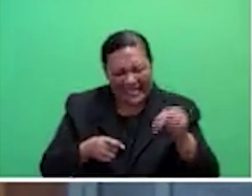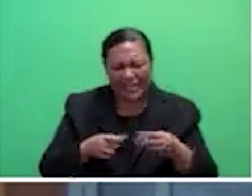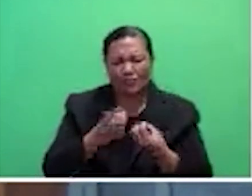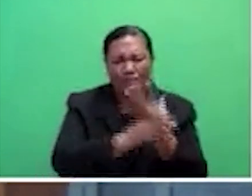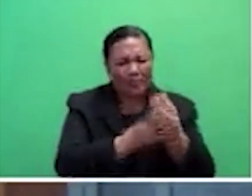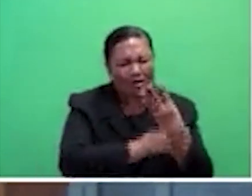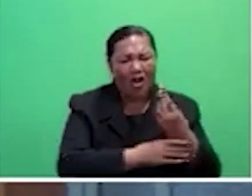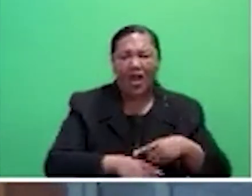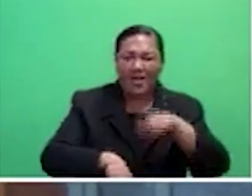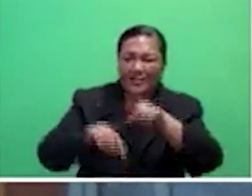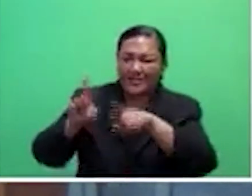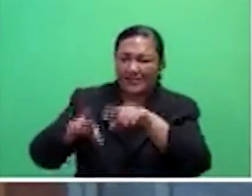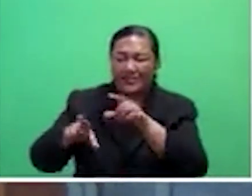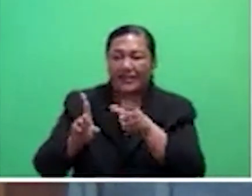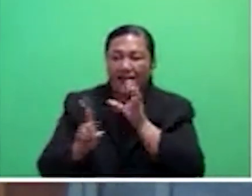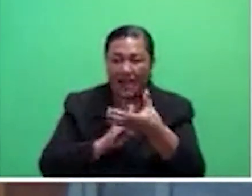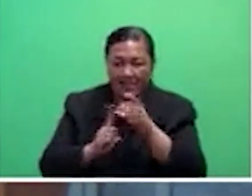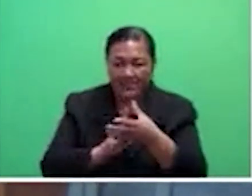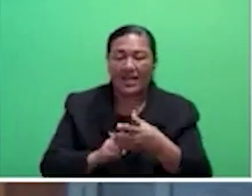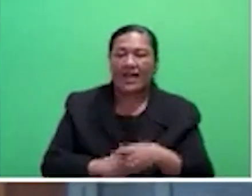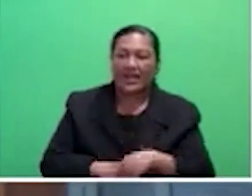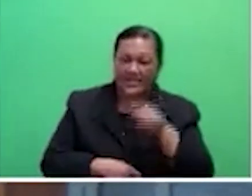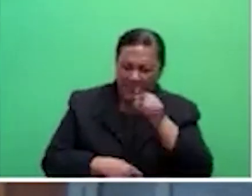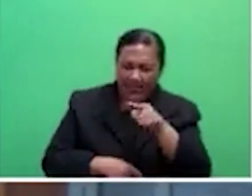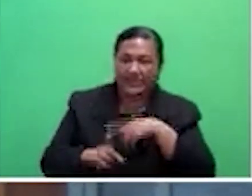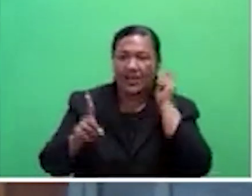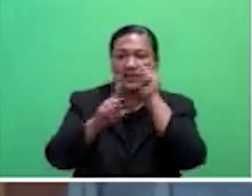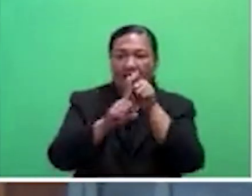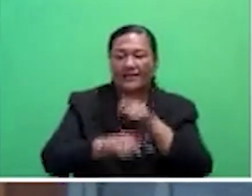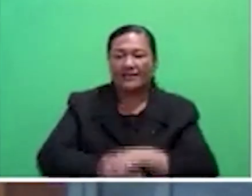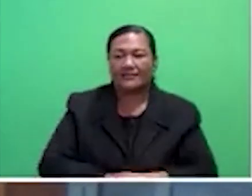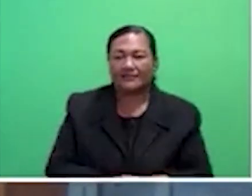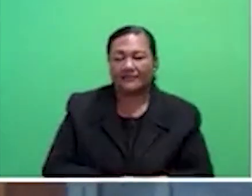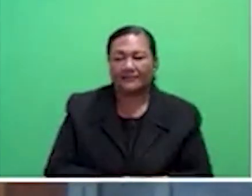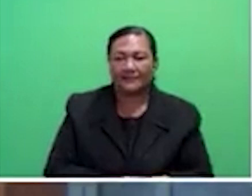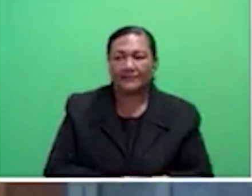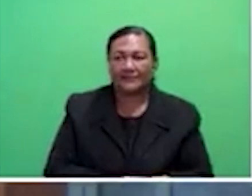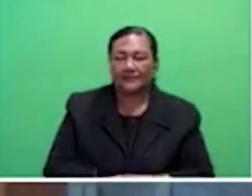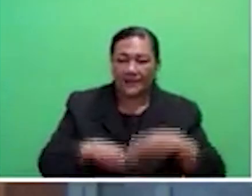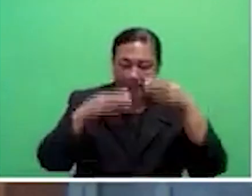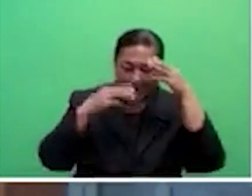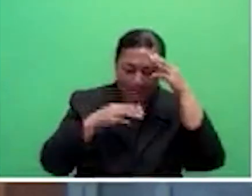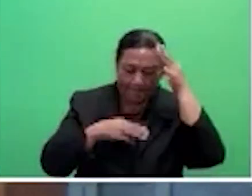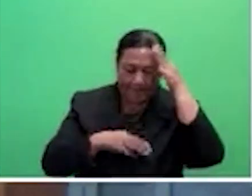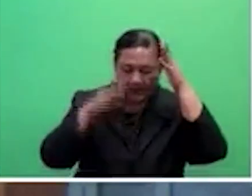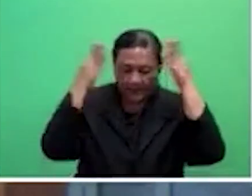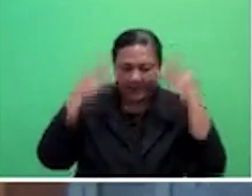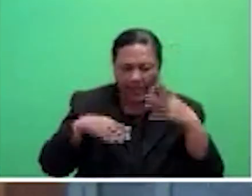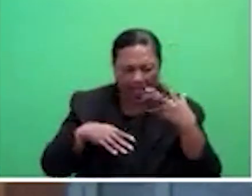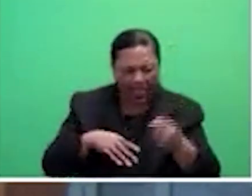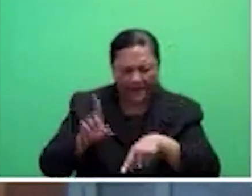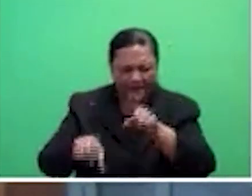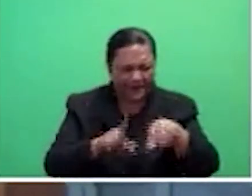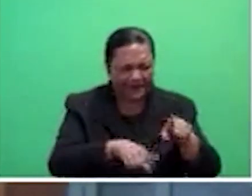spheres of our life. That is our intention, Madam Speaker. School curriculum will be reviewed to integrate our history, much of which was